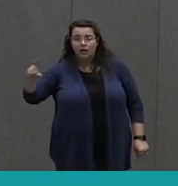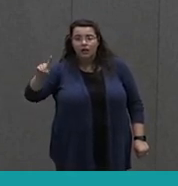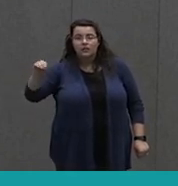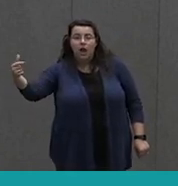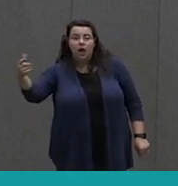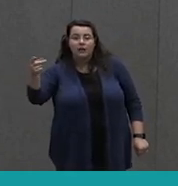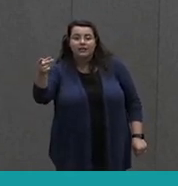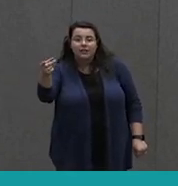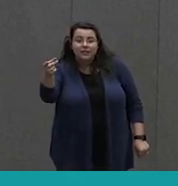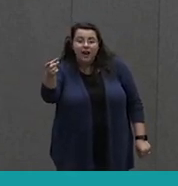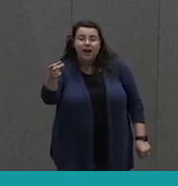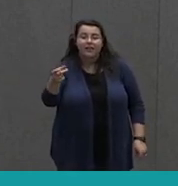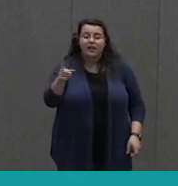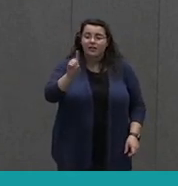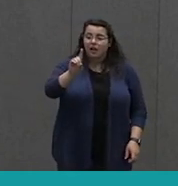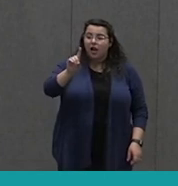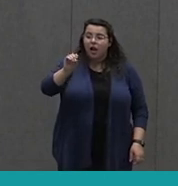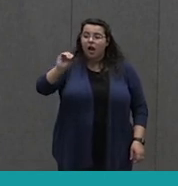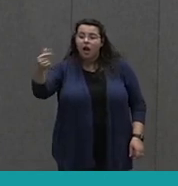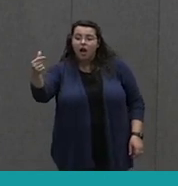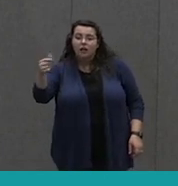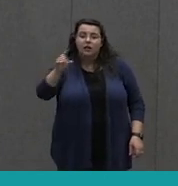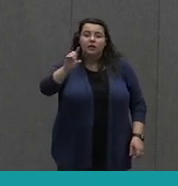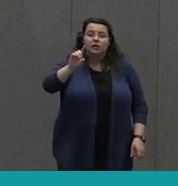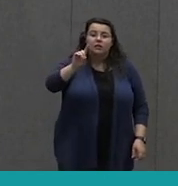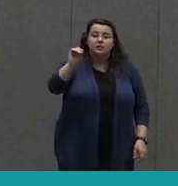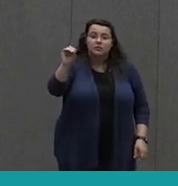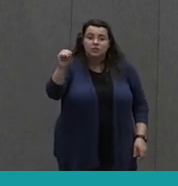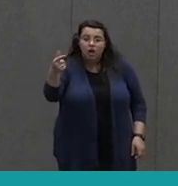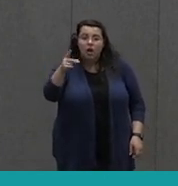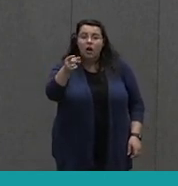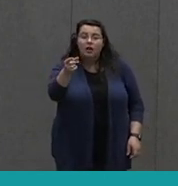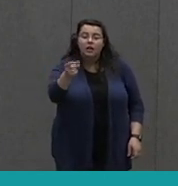I know. Then letter S says, I think I'm just